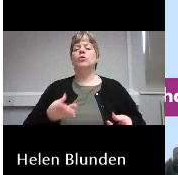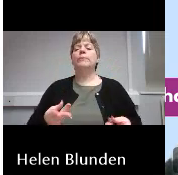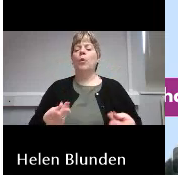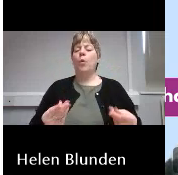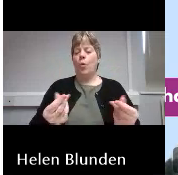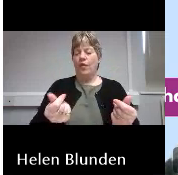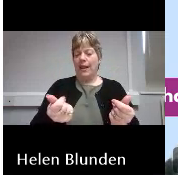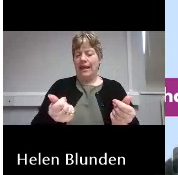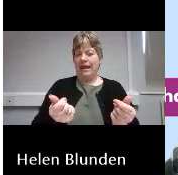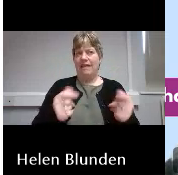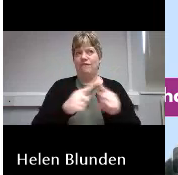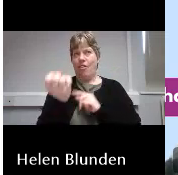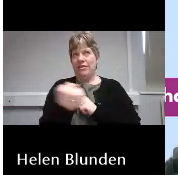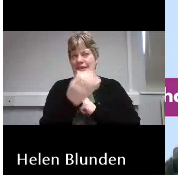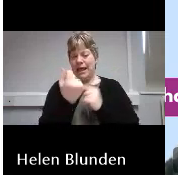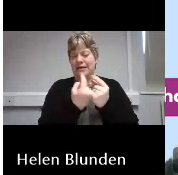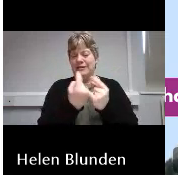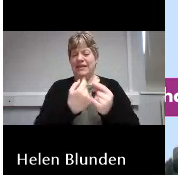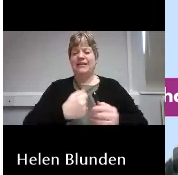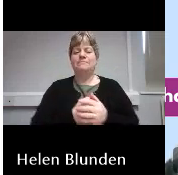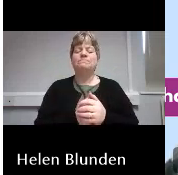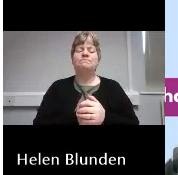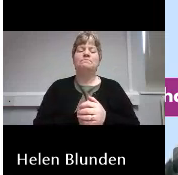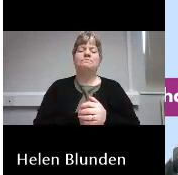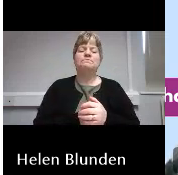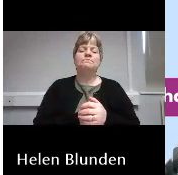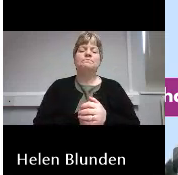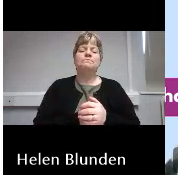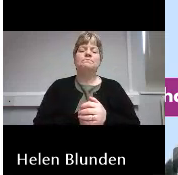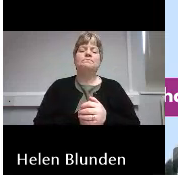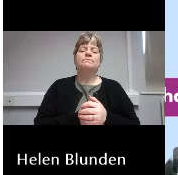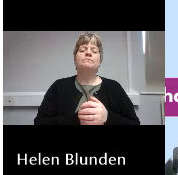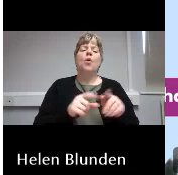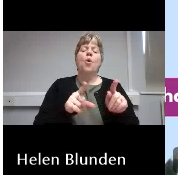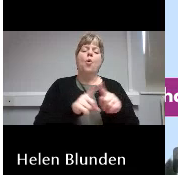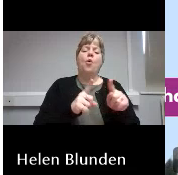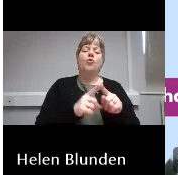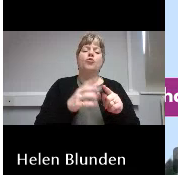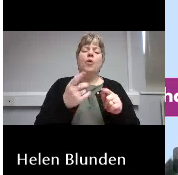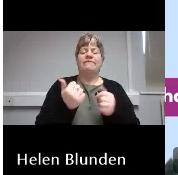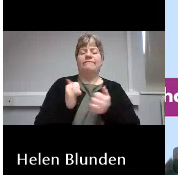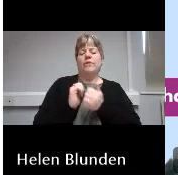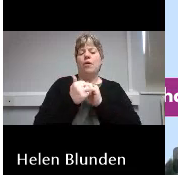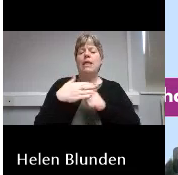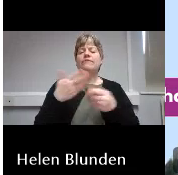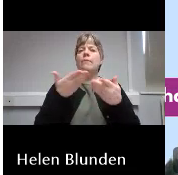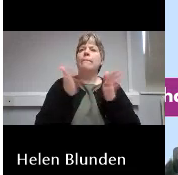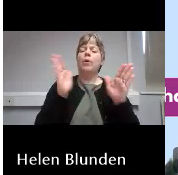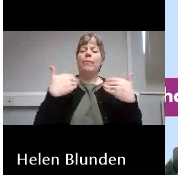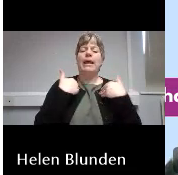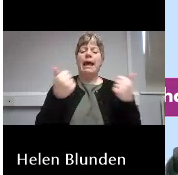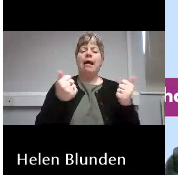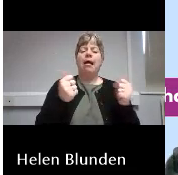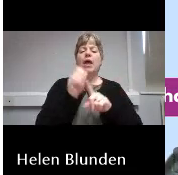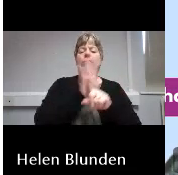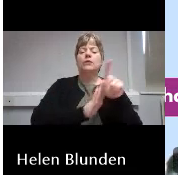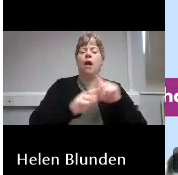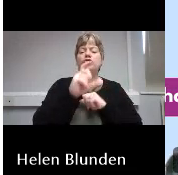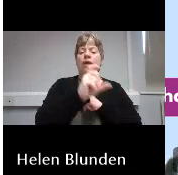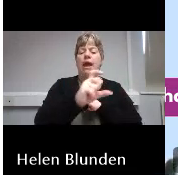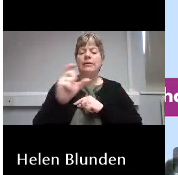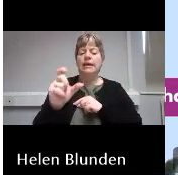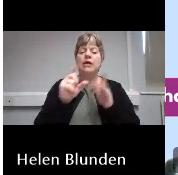in terms of the slides and everything today, which is great. We've also got colleagues from Public Health from Derbyshire County Council.